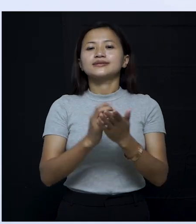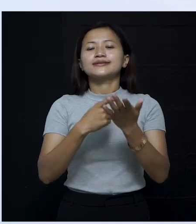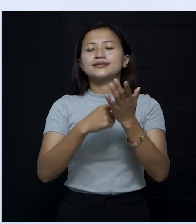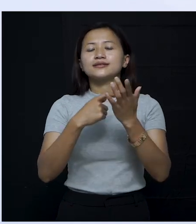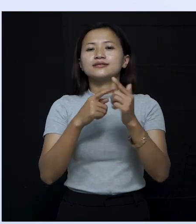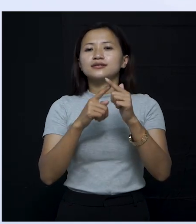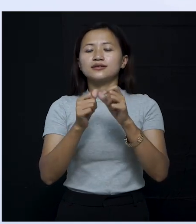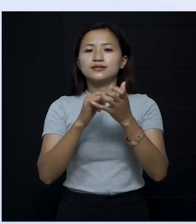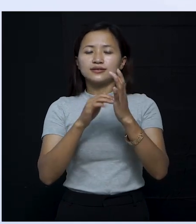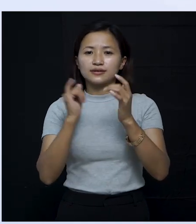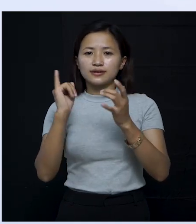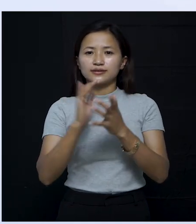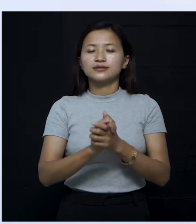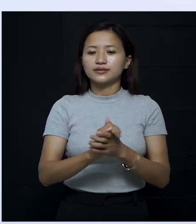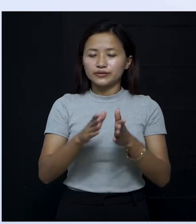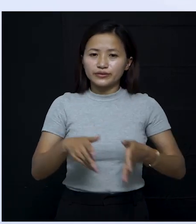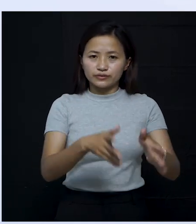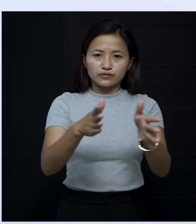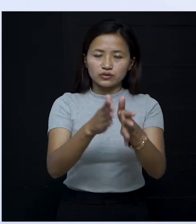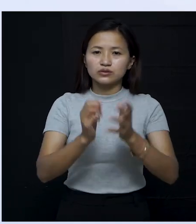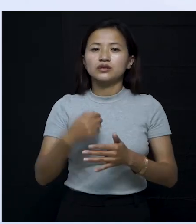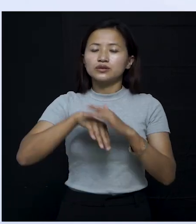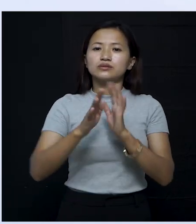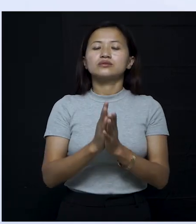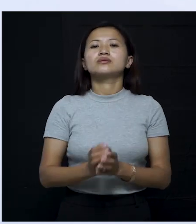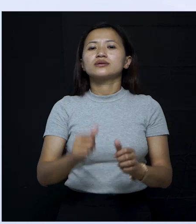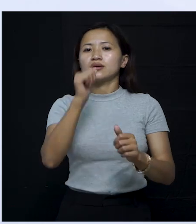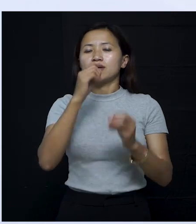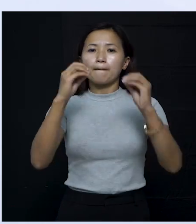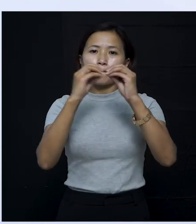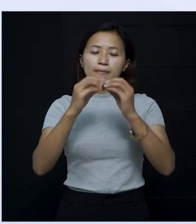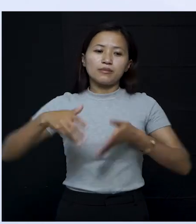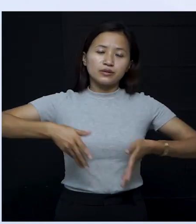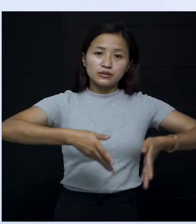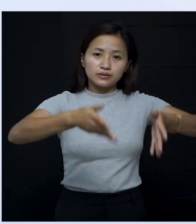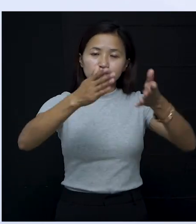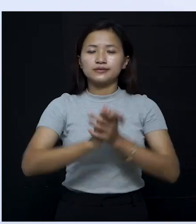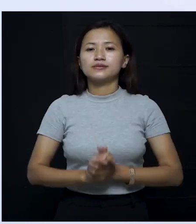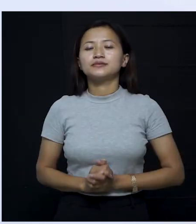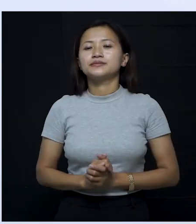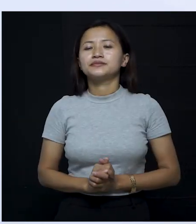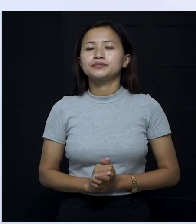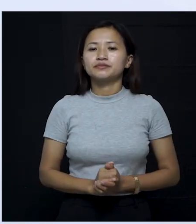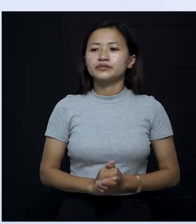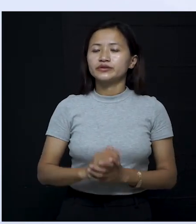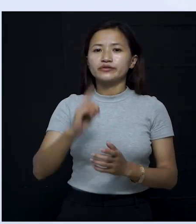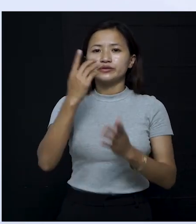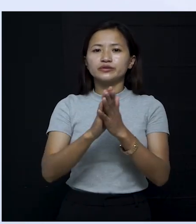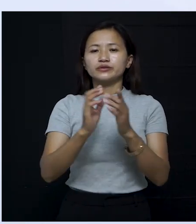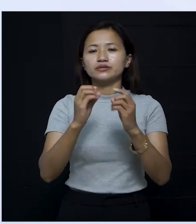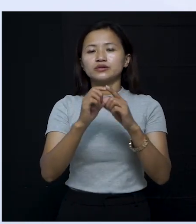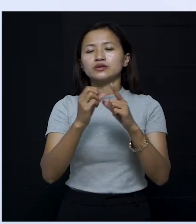are the rivers that flows into Brahmaputra, okay? And from among this, as I've said, this river Doyang,